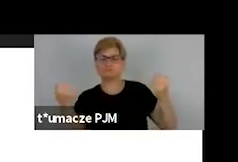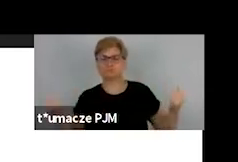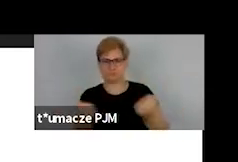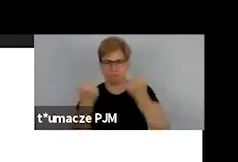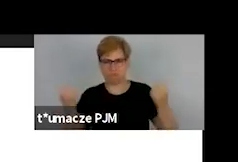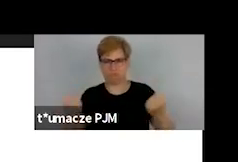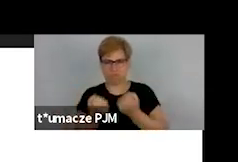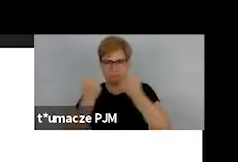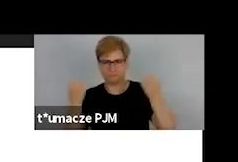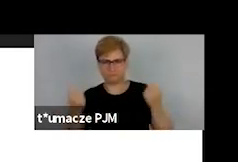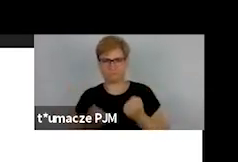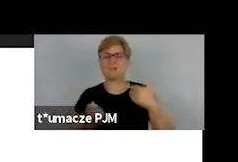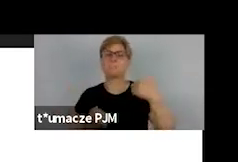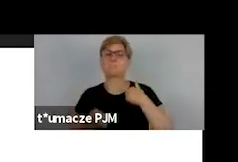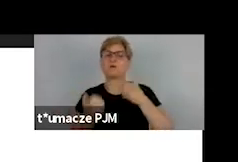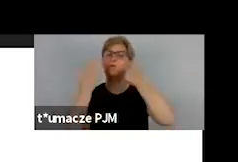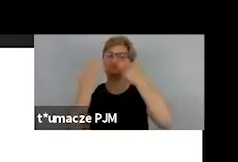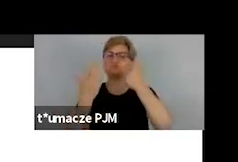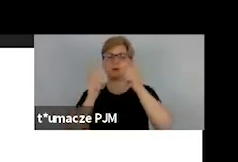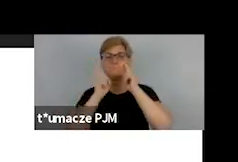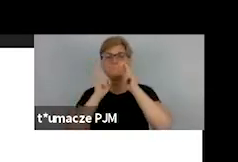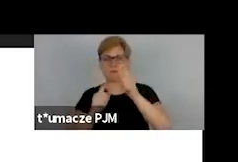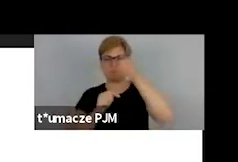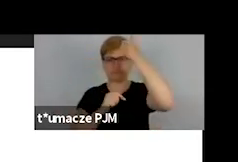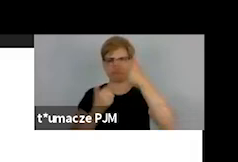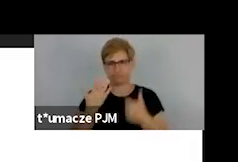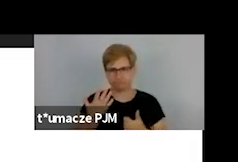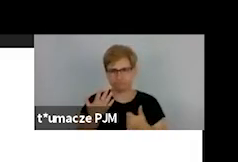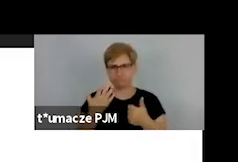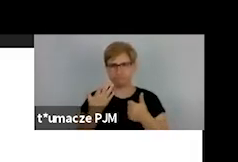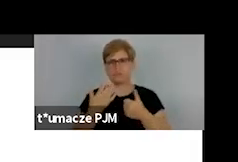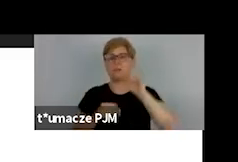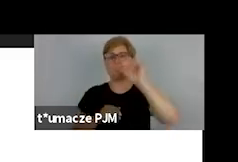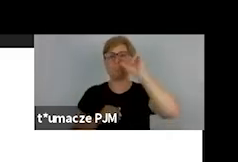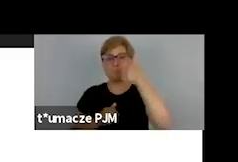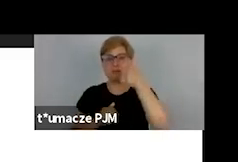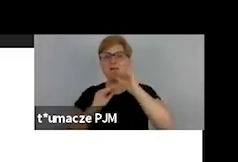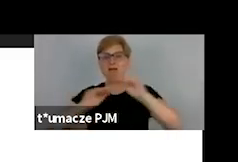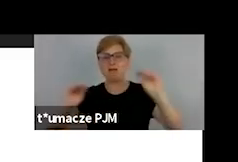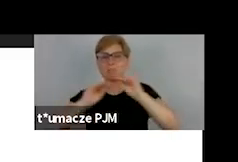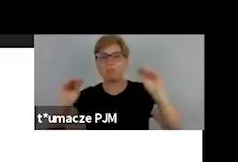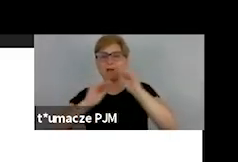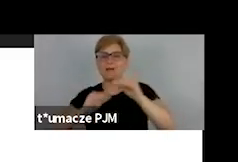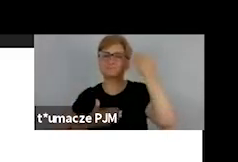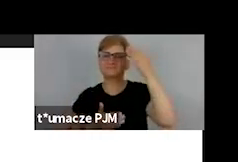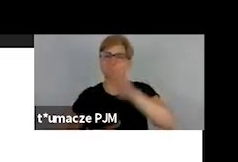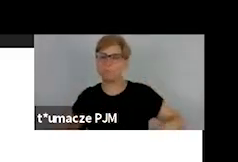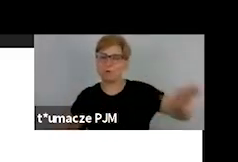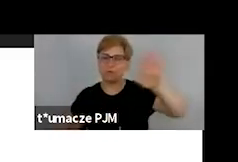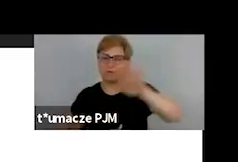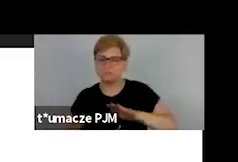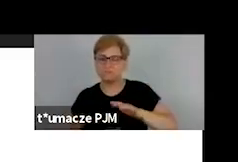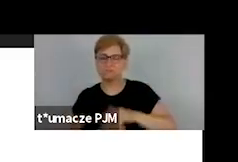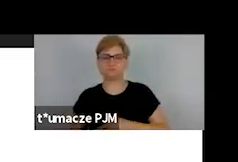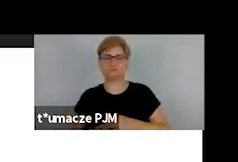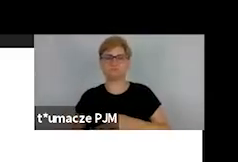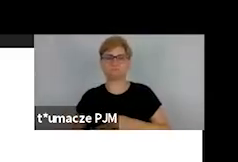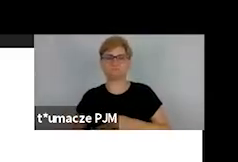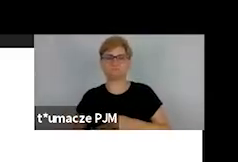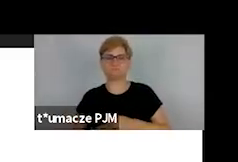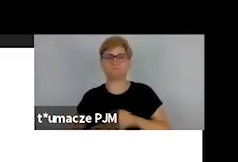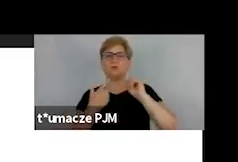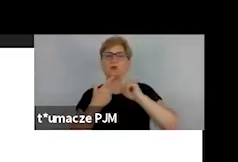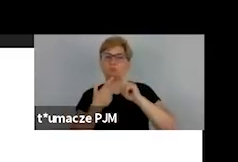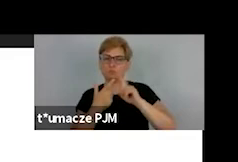The first is community education and mobilization, and I'm going to talk about that at some length. Second is policy development, and